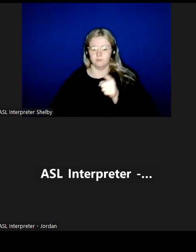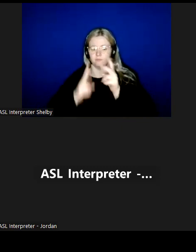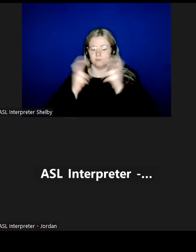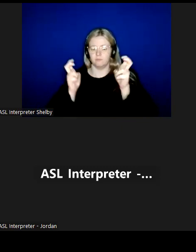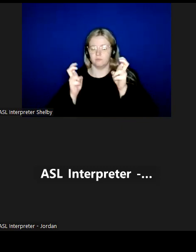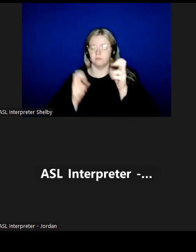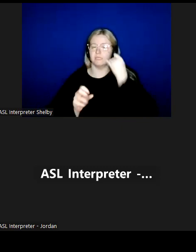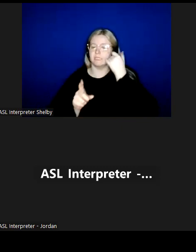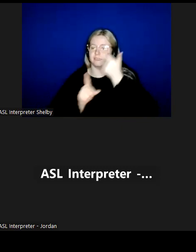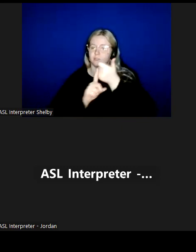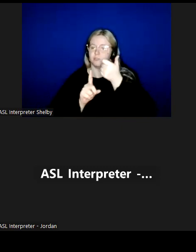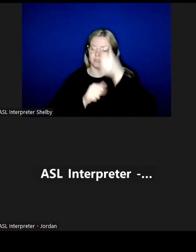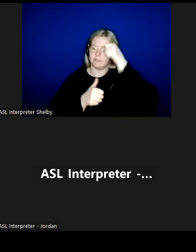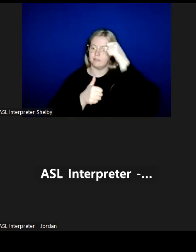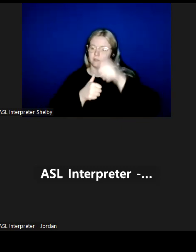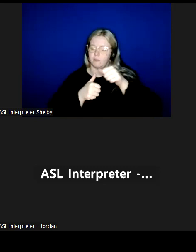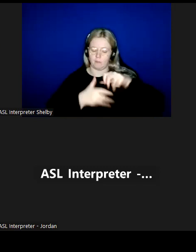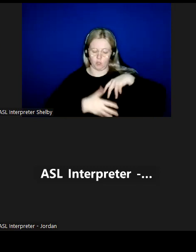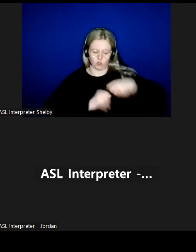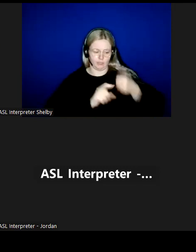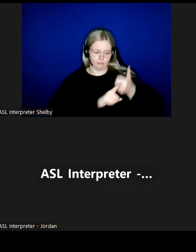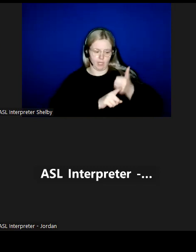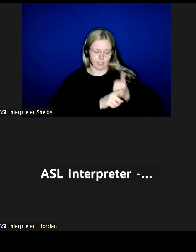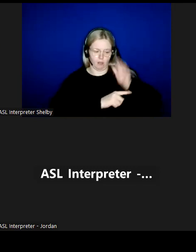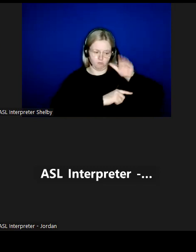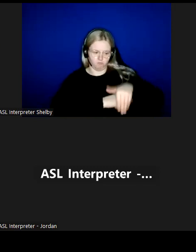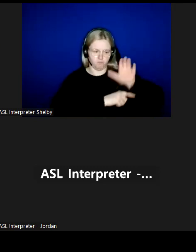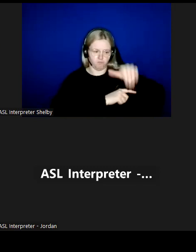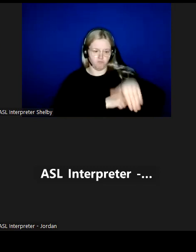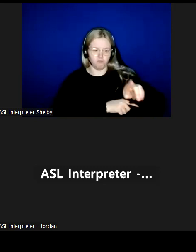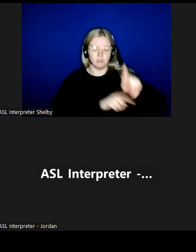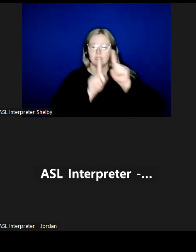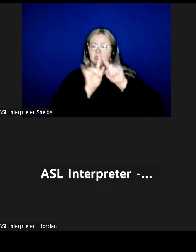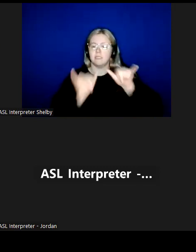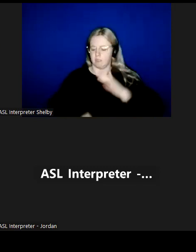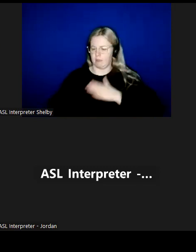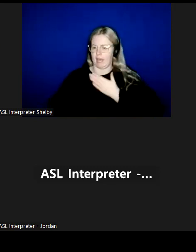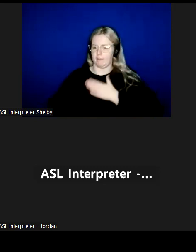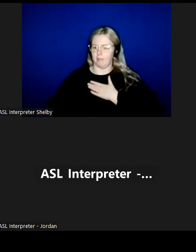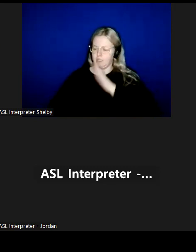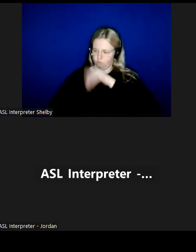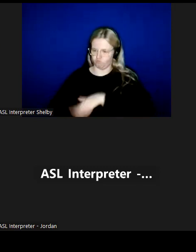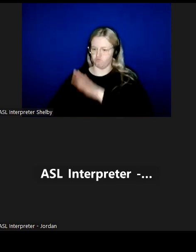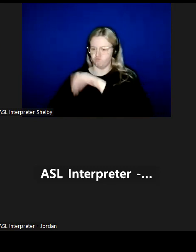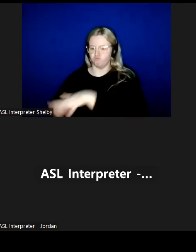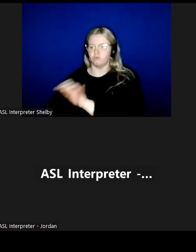grief comes in waves, don't forget to remind yourself that happiness also comes in waves. And so one